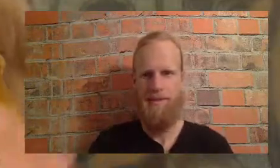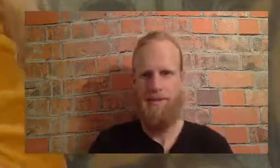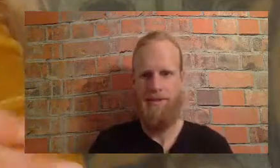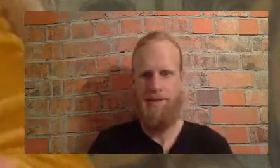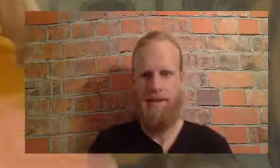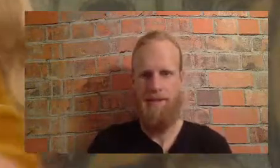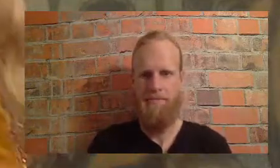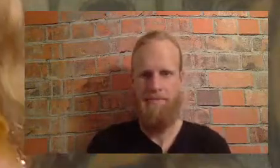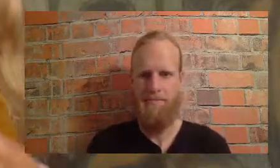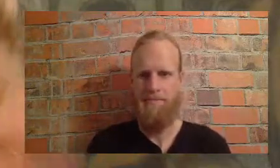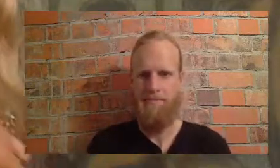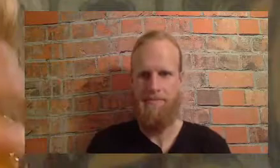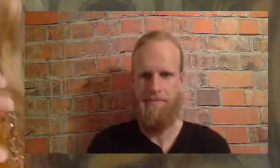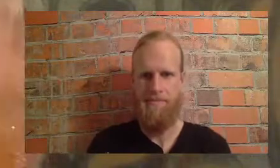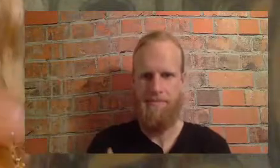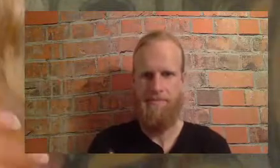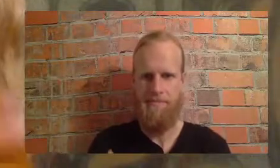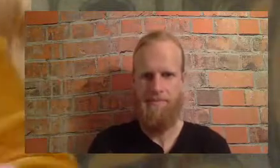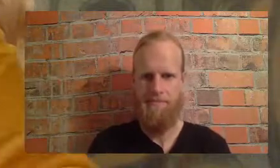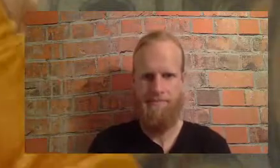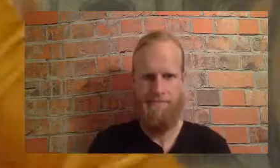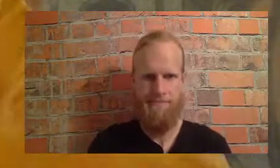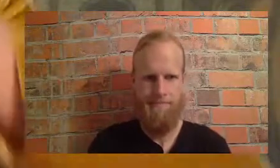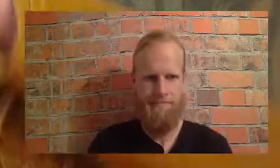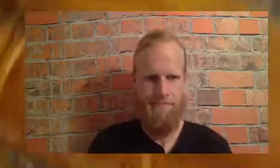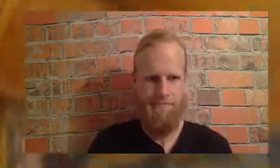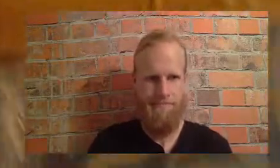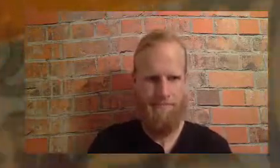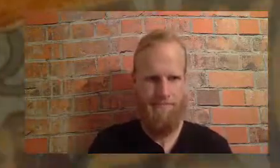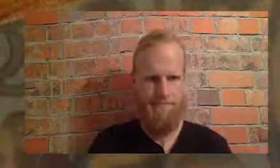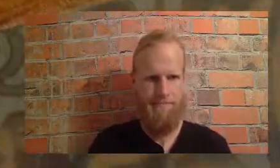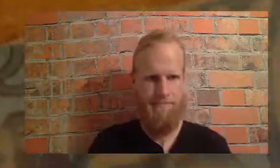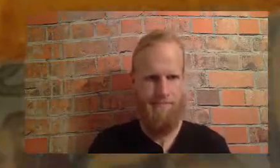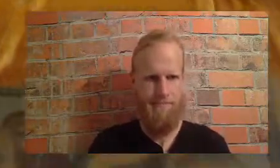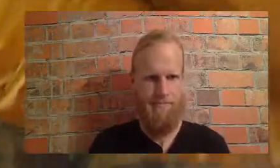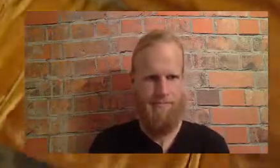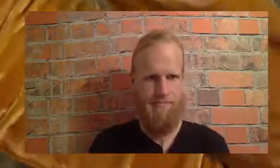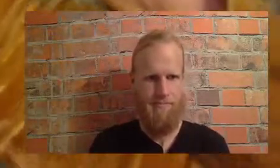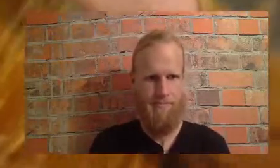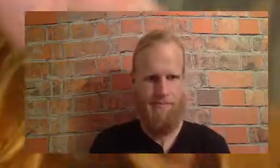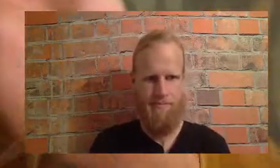loving, encouraging words. Thank yourself for taking some time to do this.